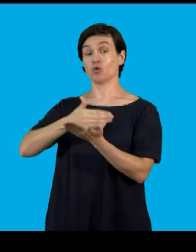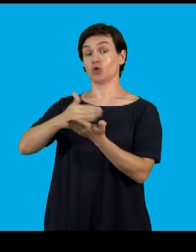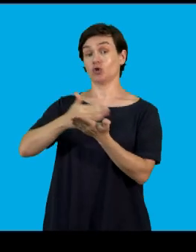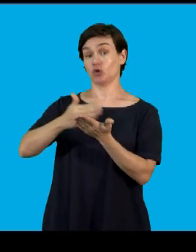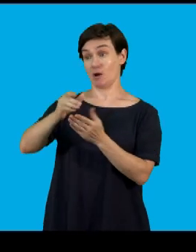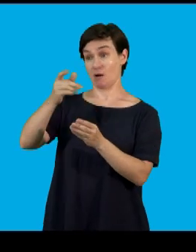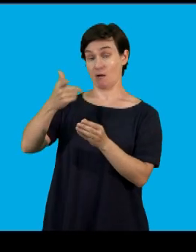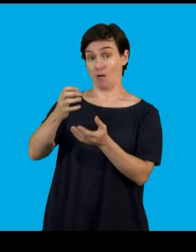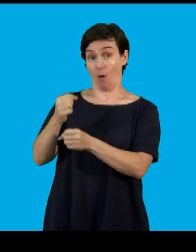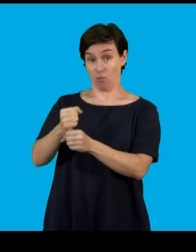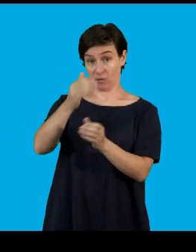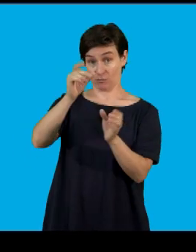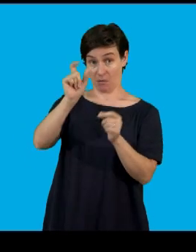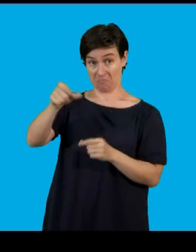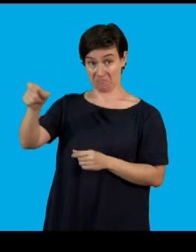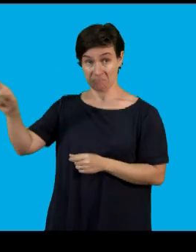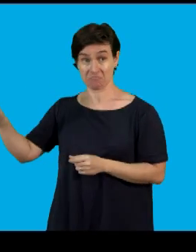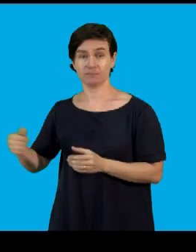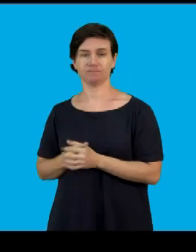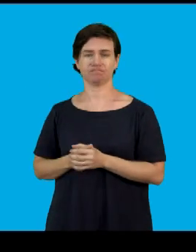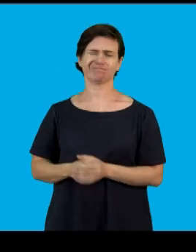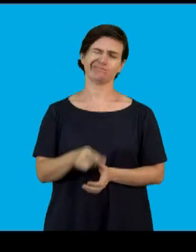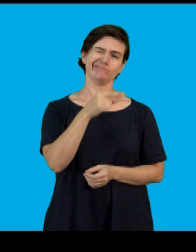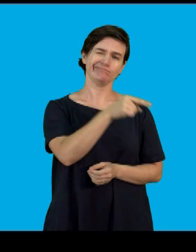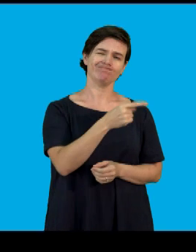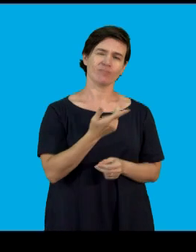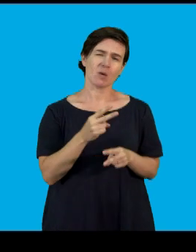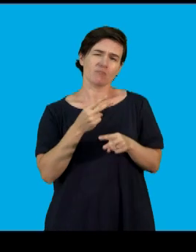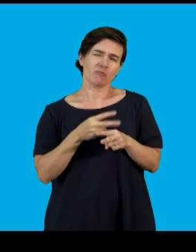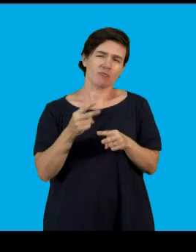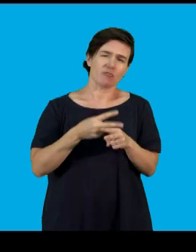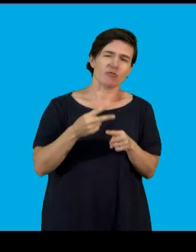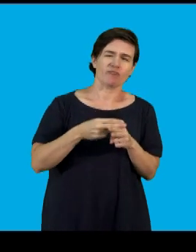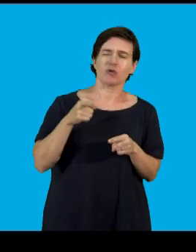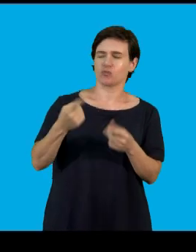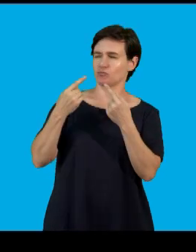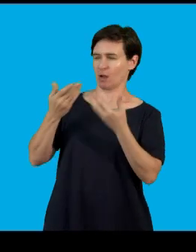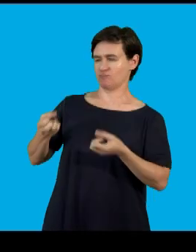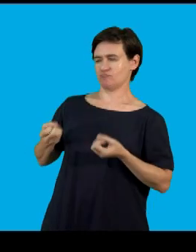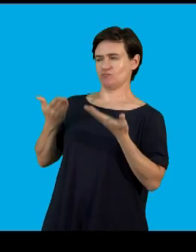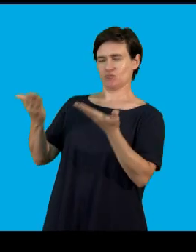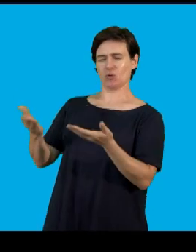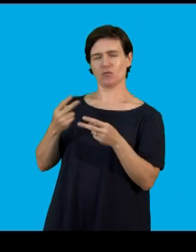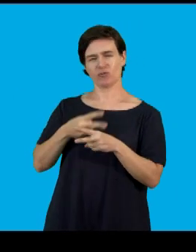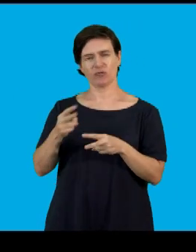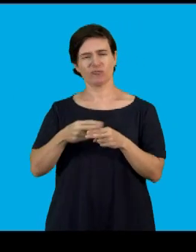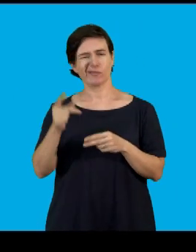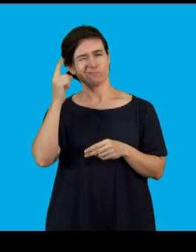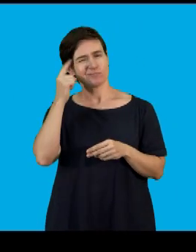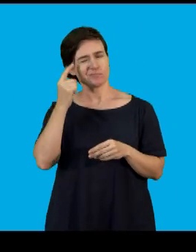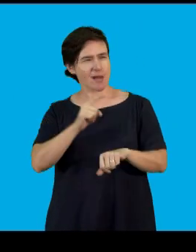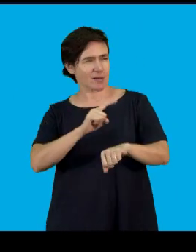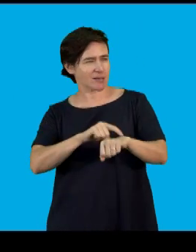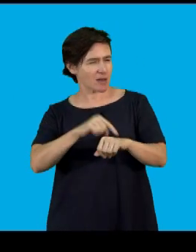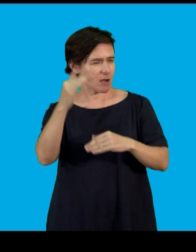to present the financial status of the business. When preparing, he considered the following factors: time frame,